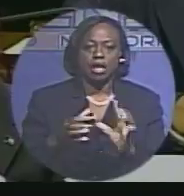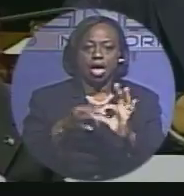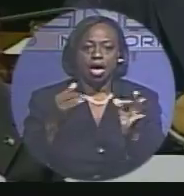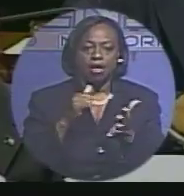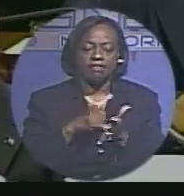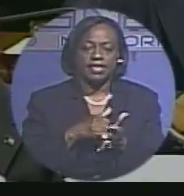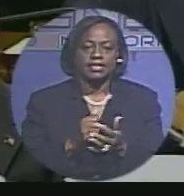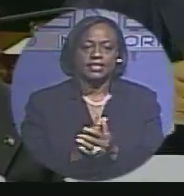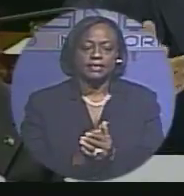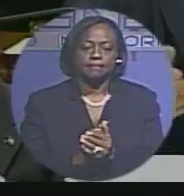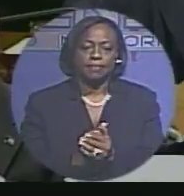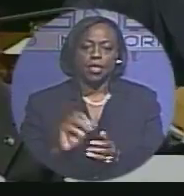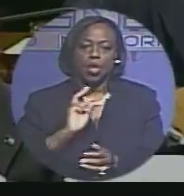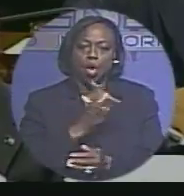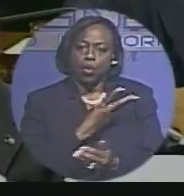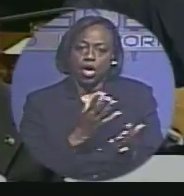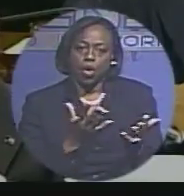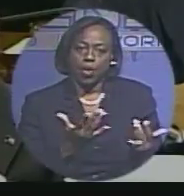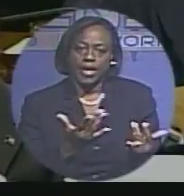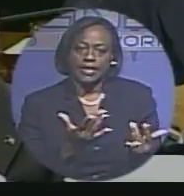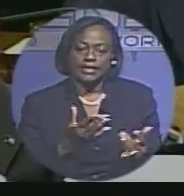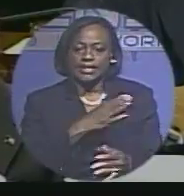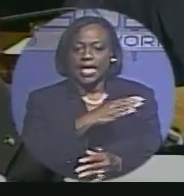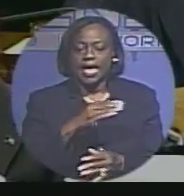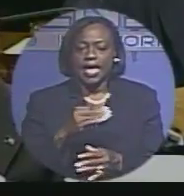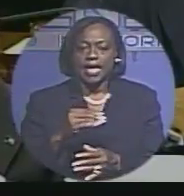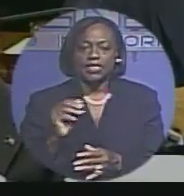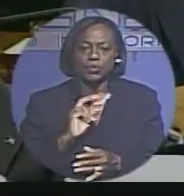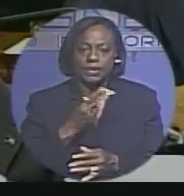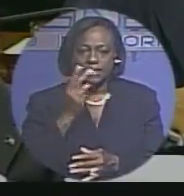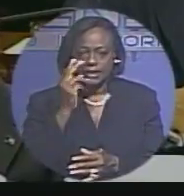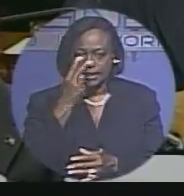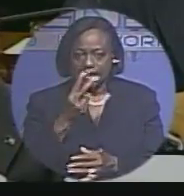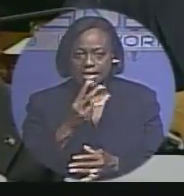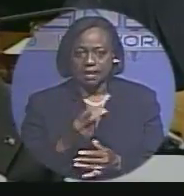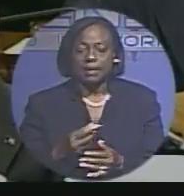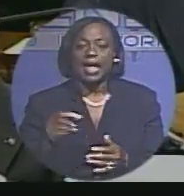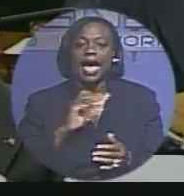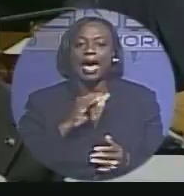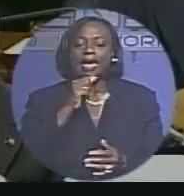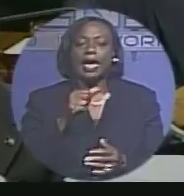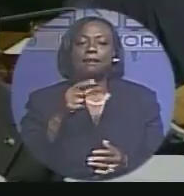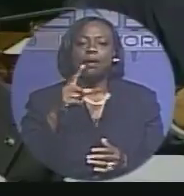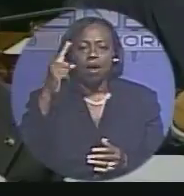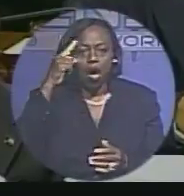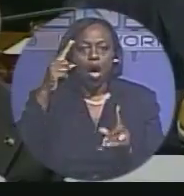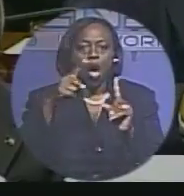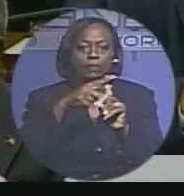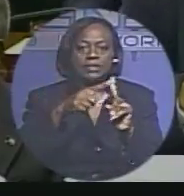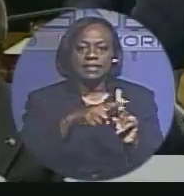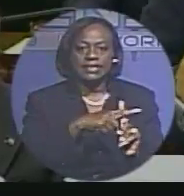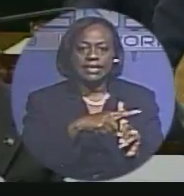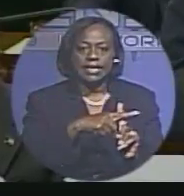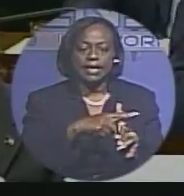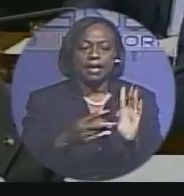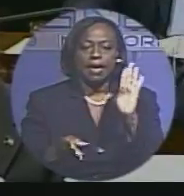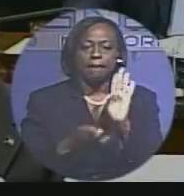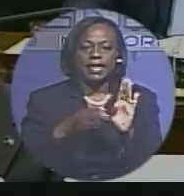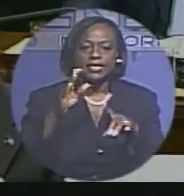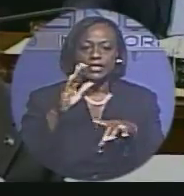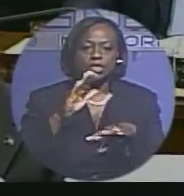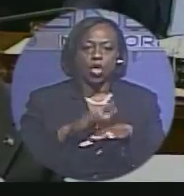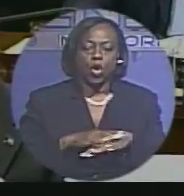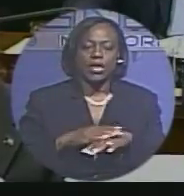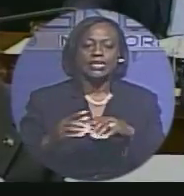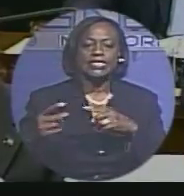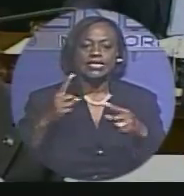it. We wait and we see, but I'm optimistic based on discussions and